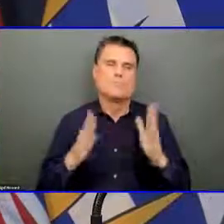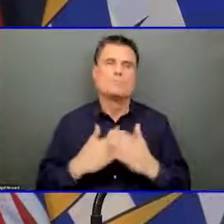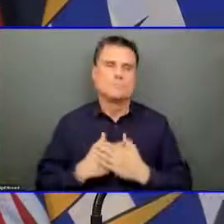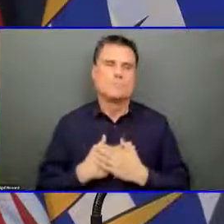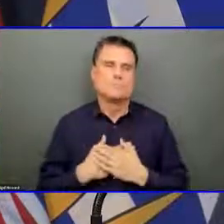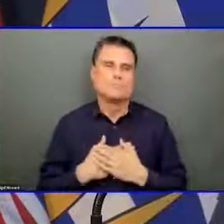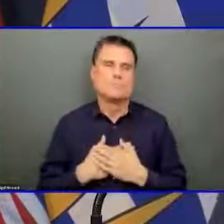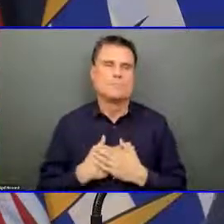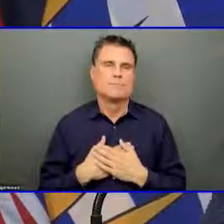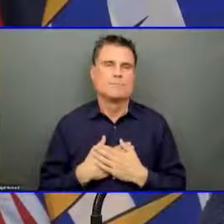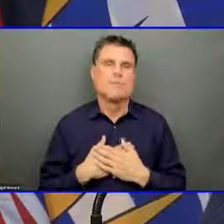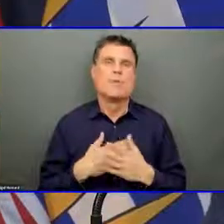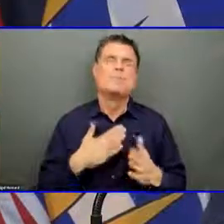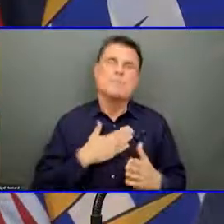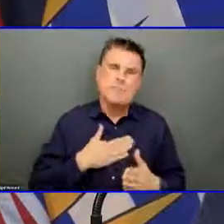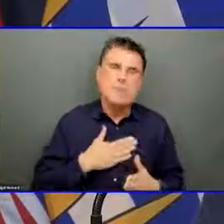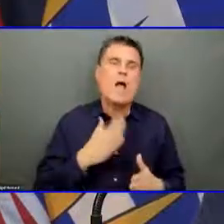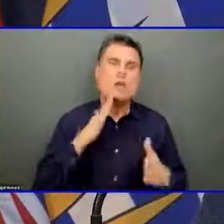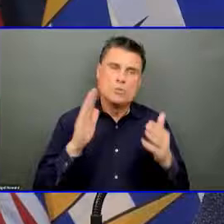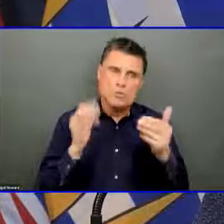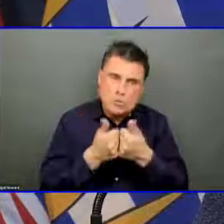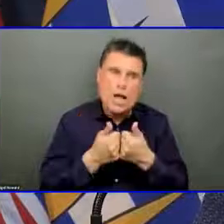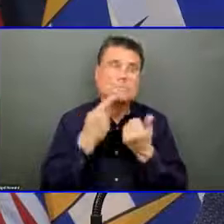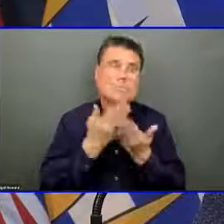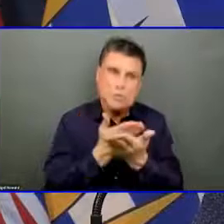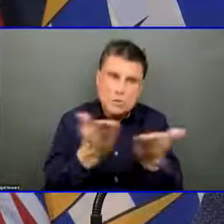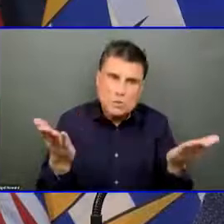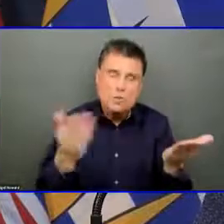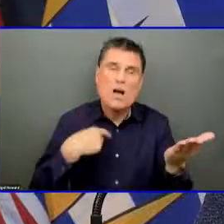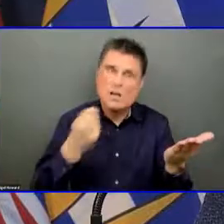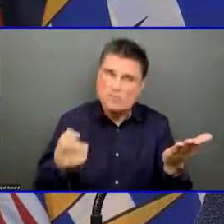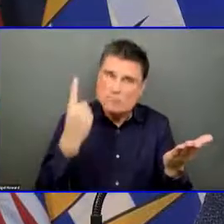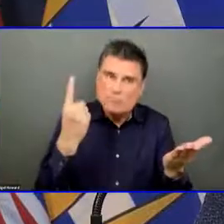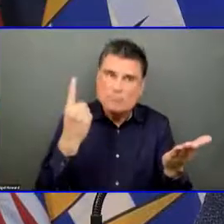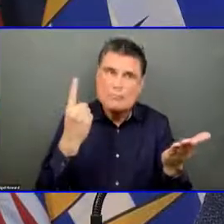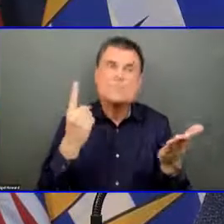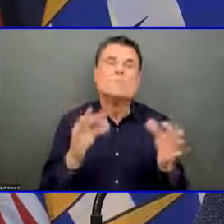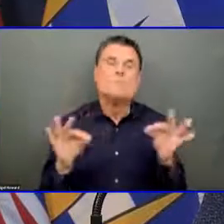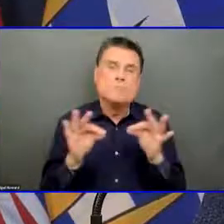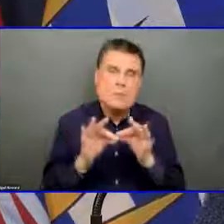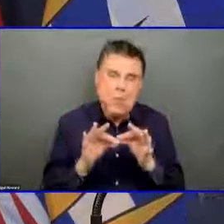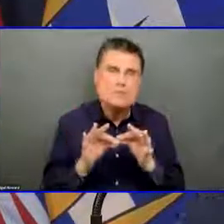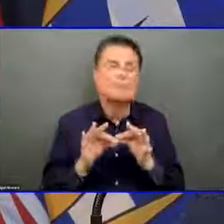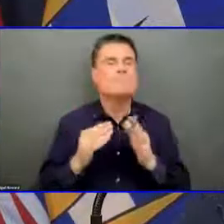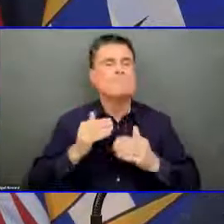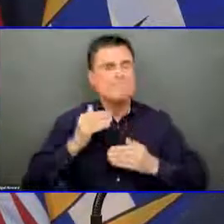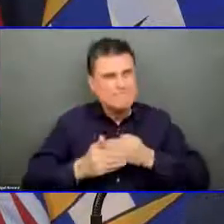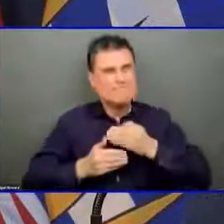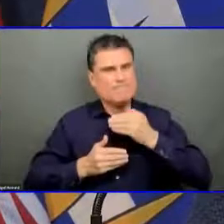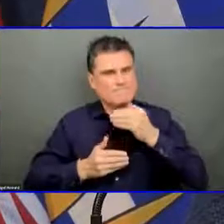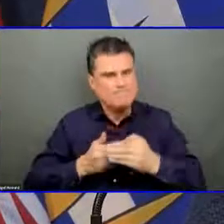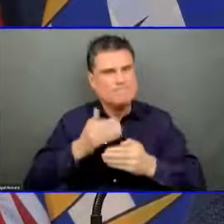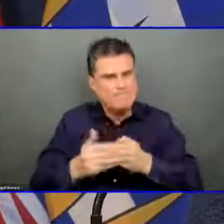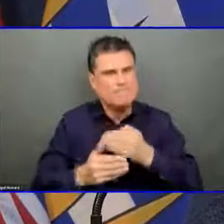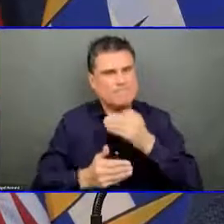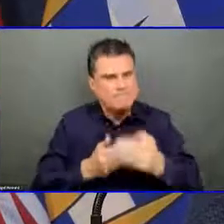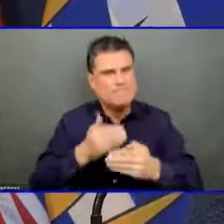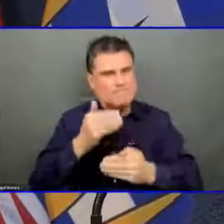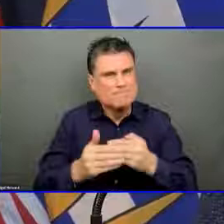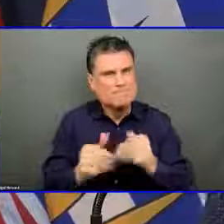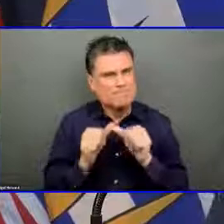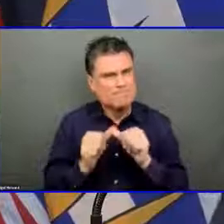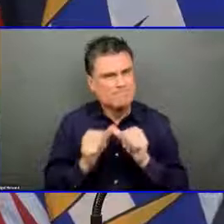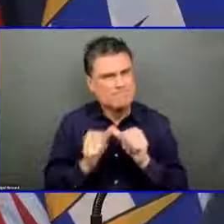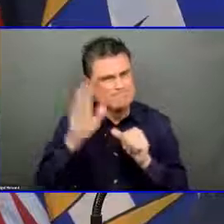our efforts, to remember to be kind to each other, because that is what makes a difference, and that is what will make us